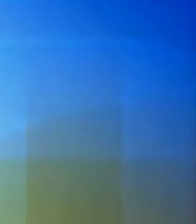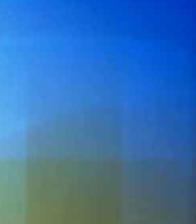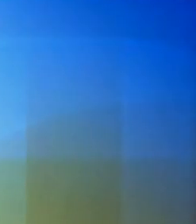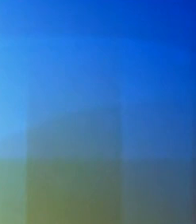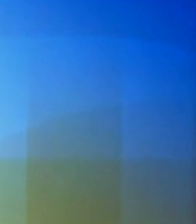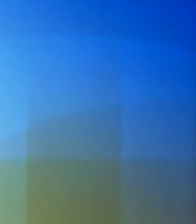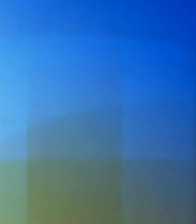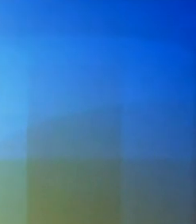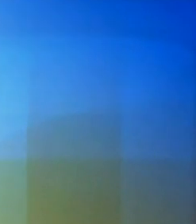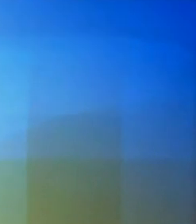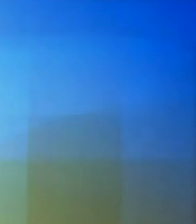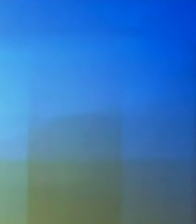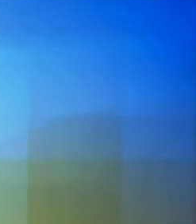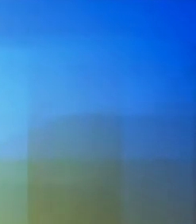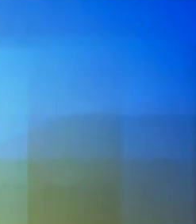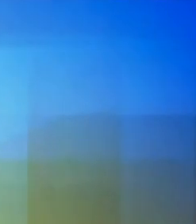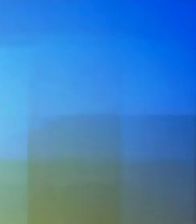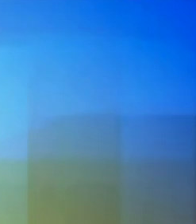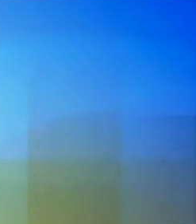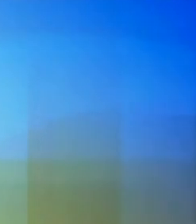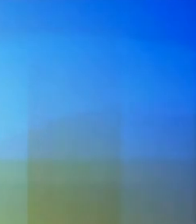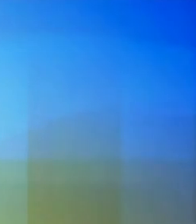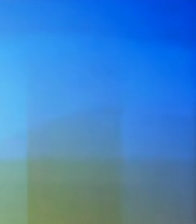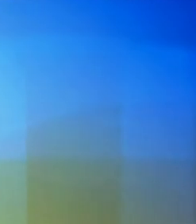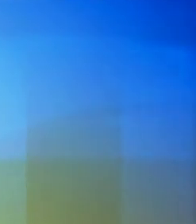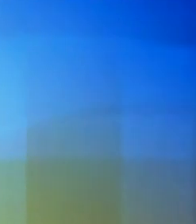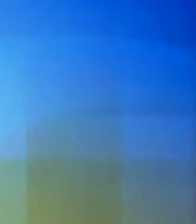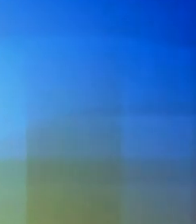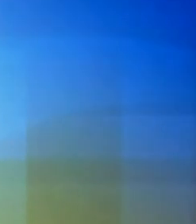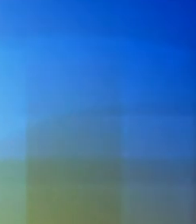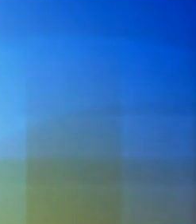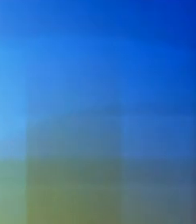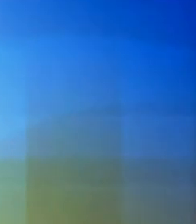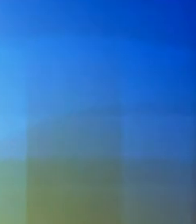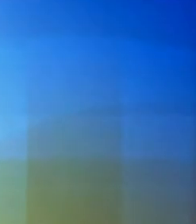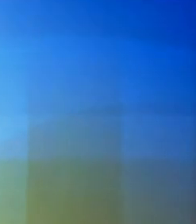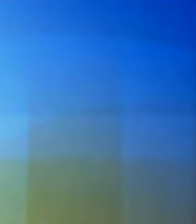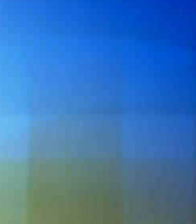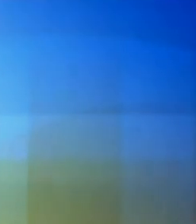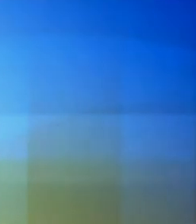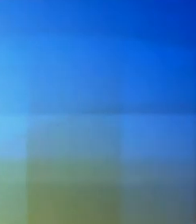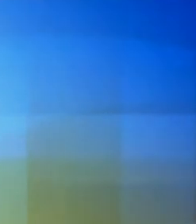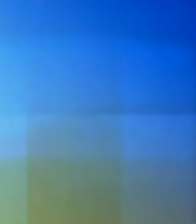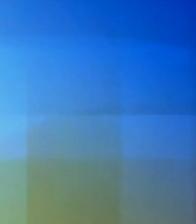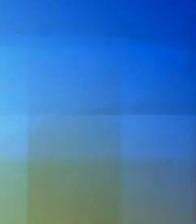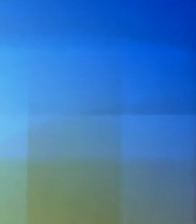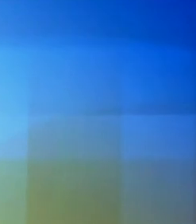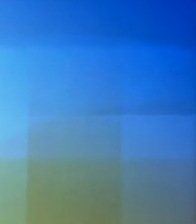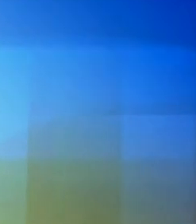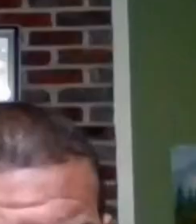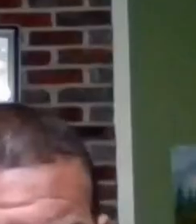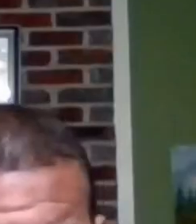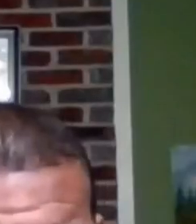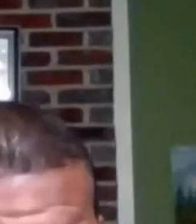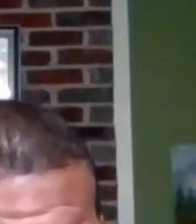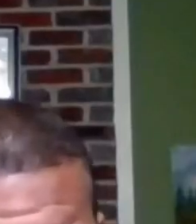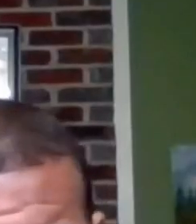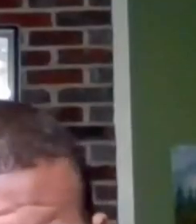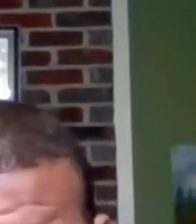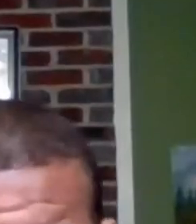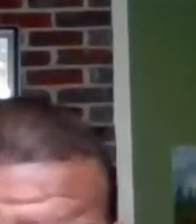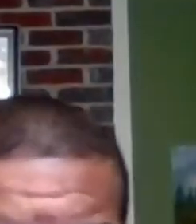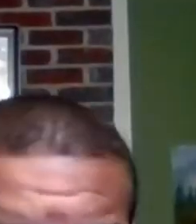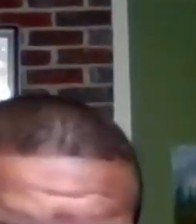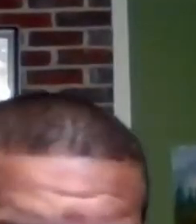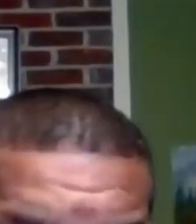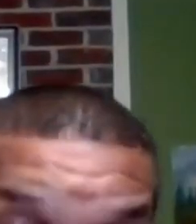was also shot in that situation. Now, there are calls for more investigations into it. Yeah, this